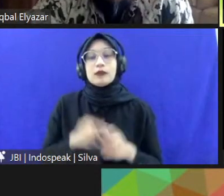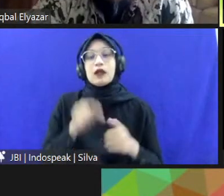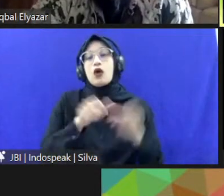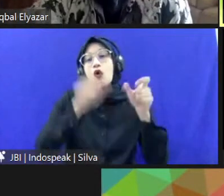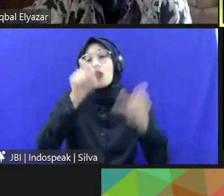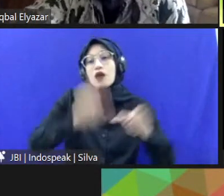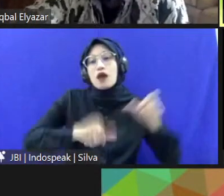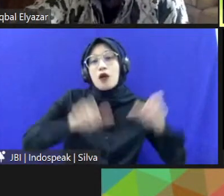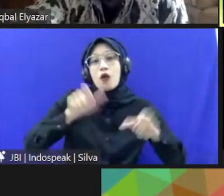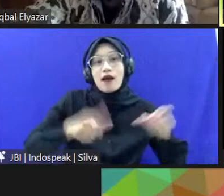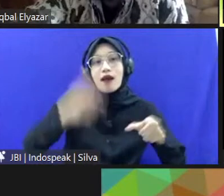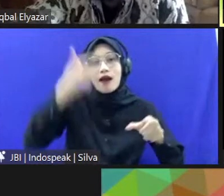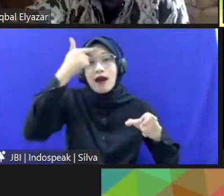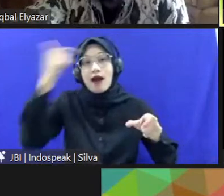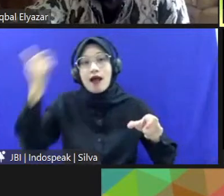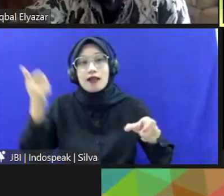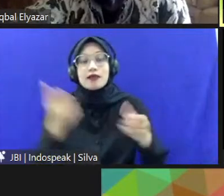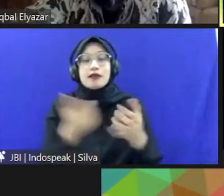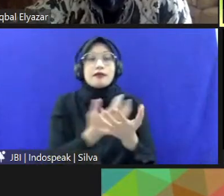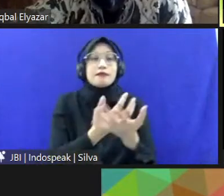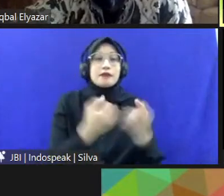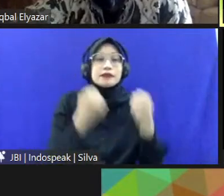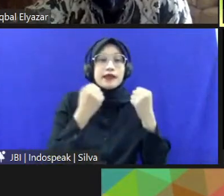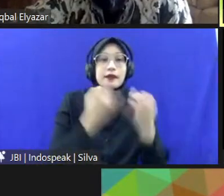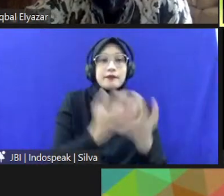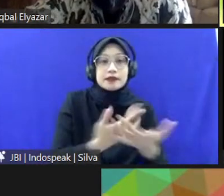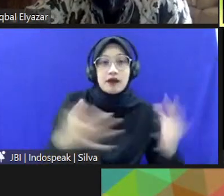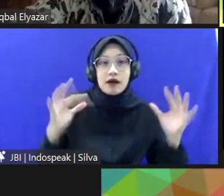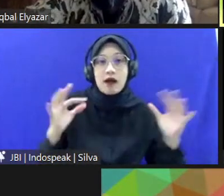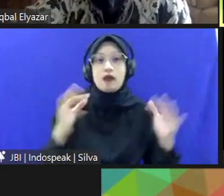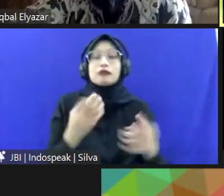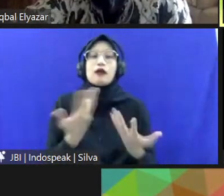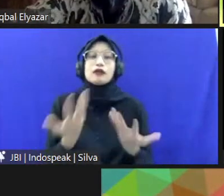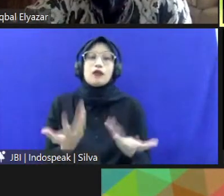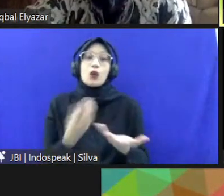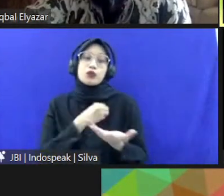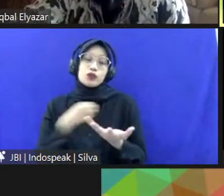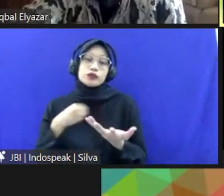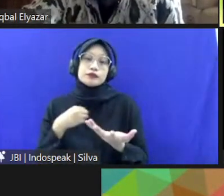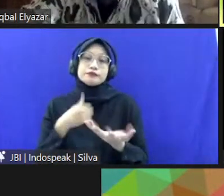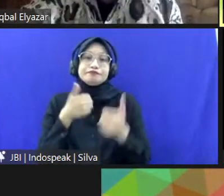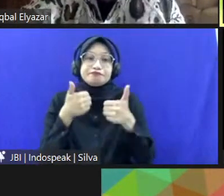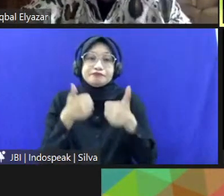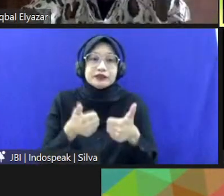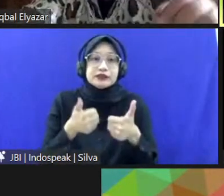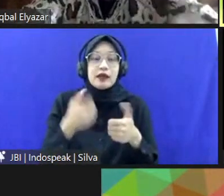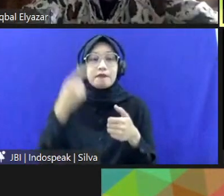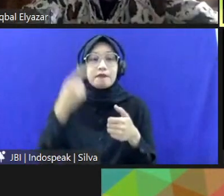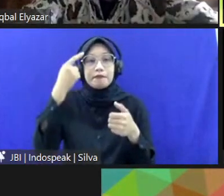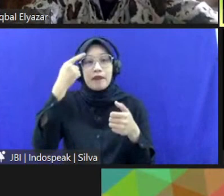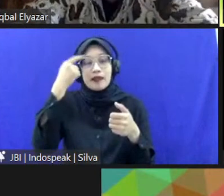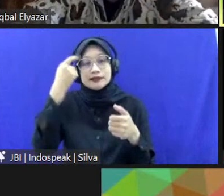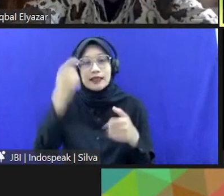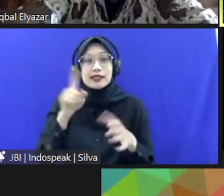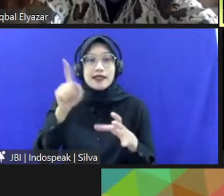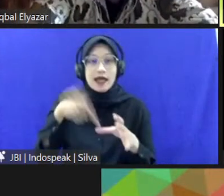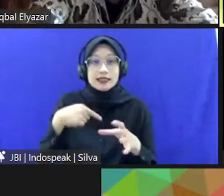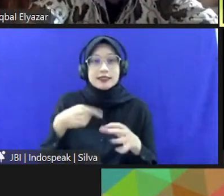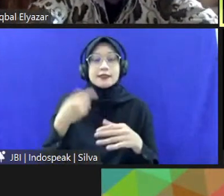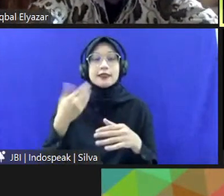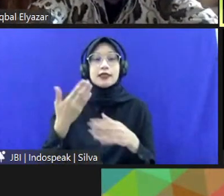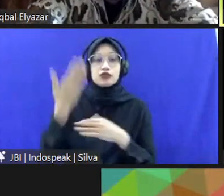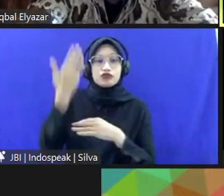part of their university education. The issue of budgets, though, I think that